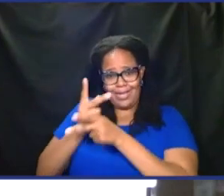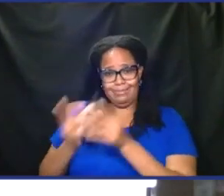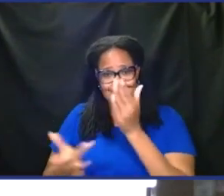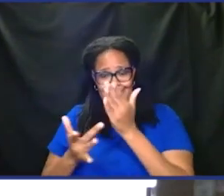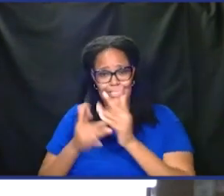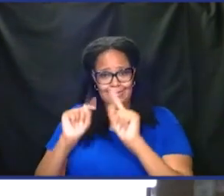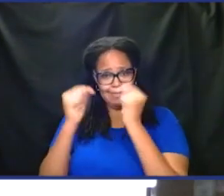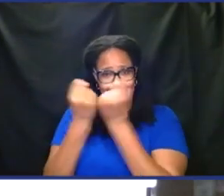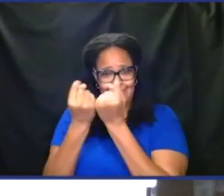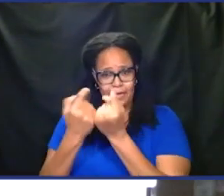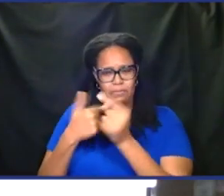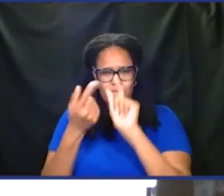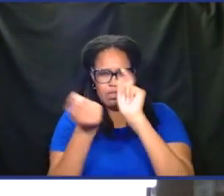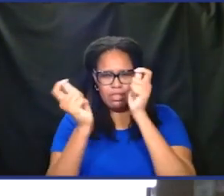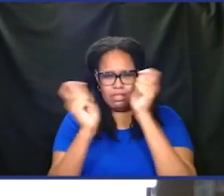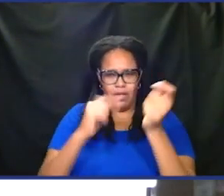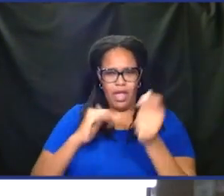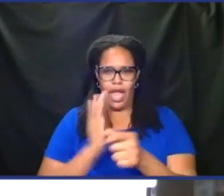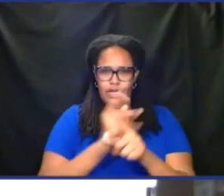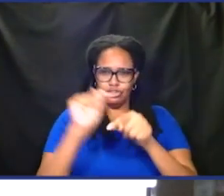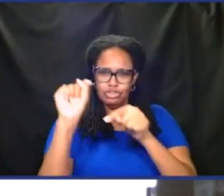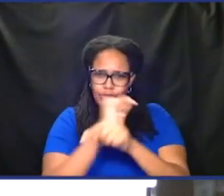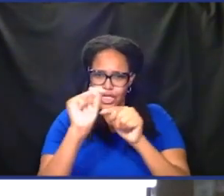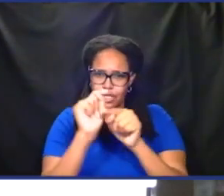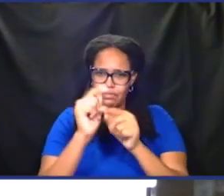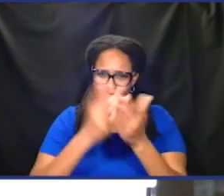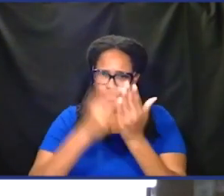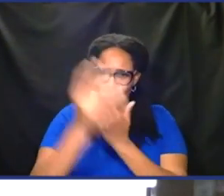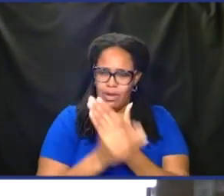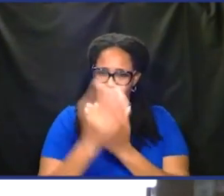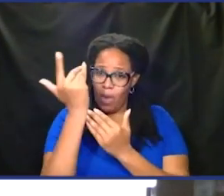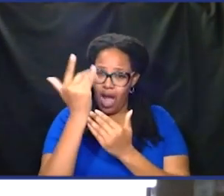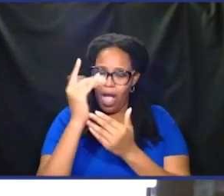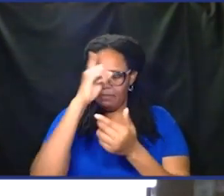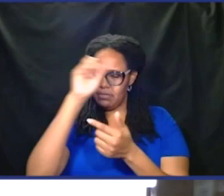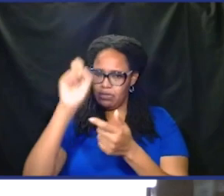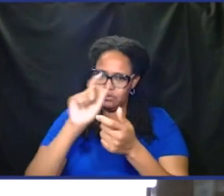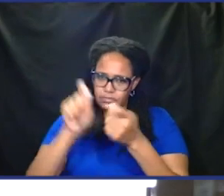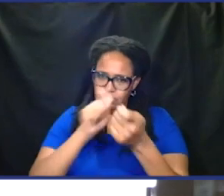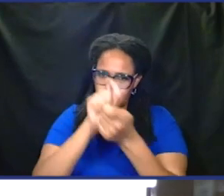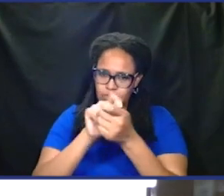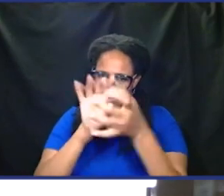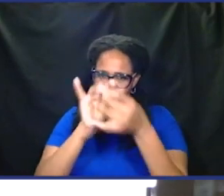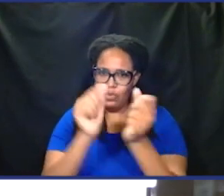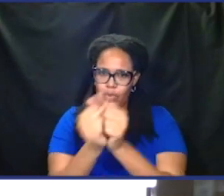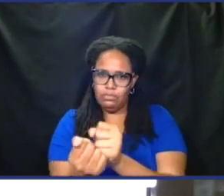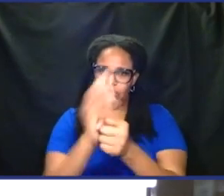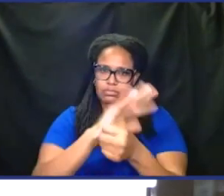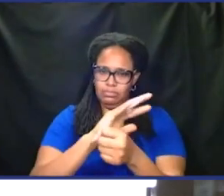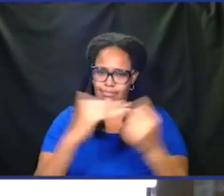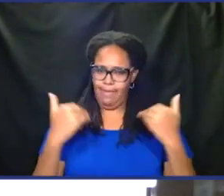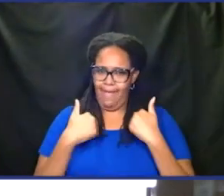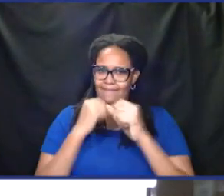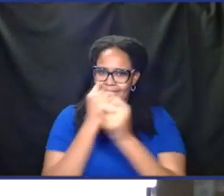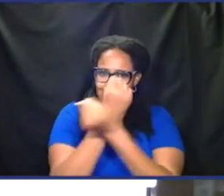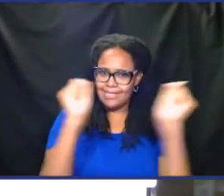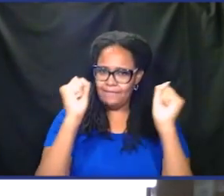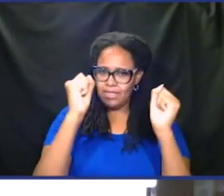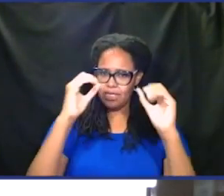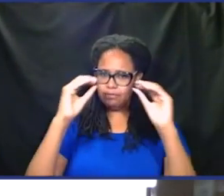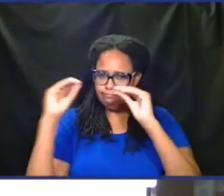our training programs to make them COVID specific and has now delivered COVID safety education to more